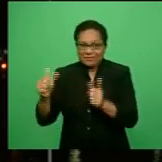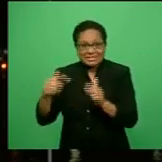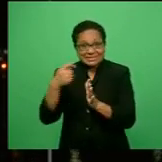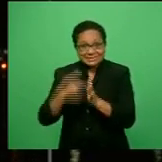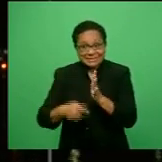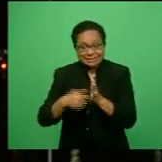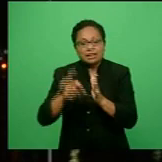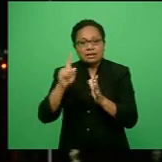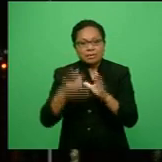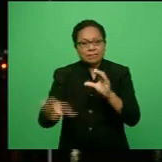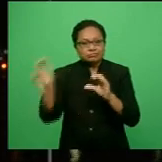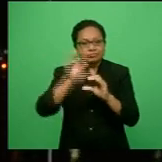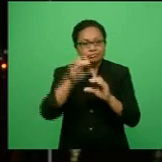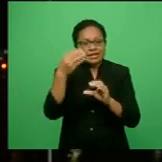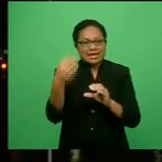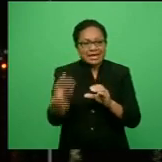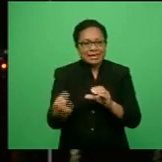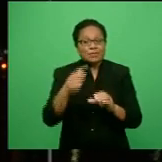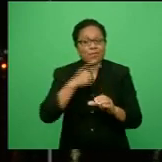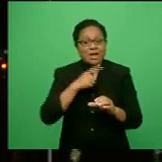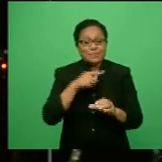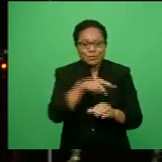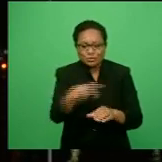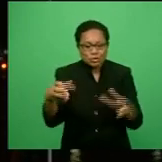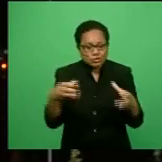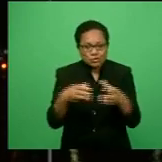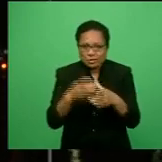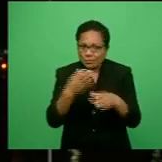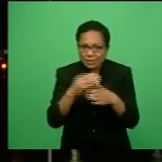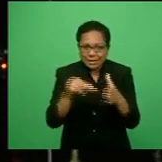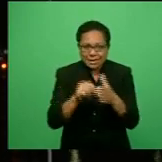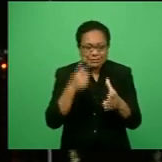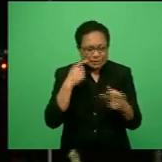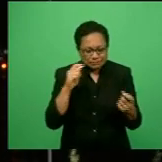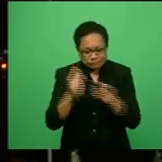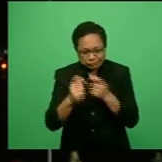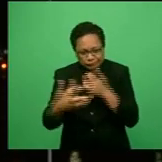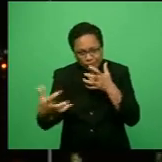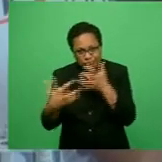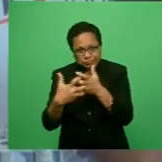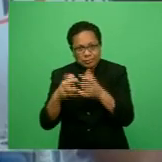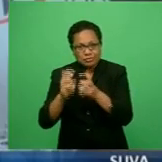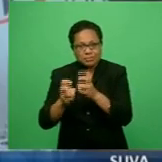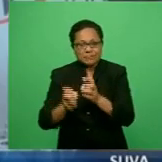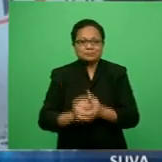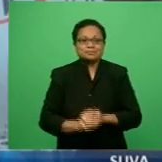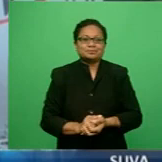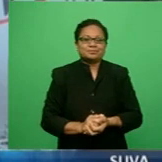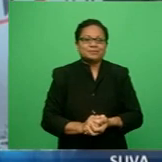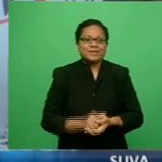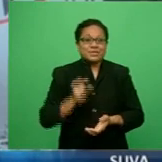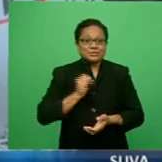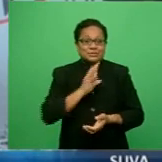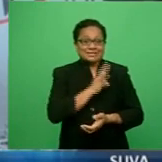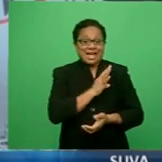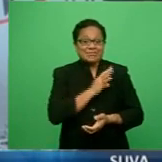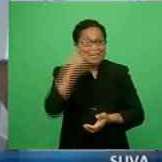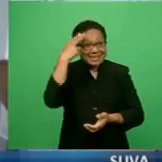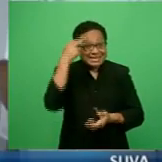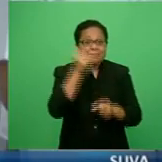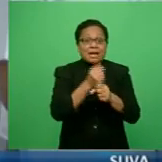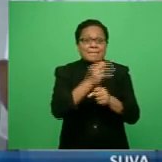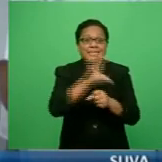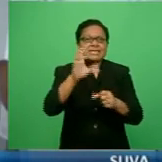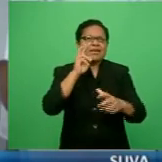achieved through quick response by the group. Venina Rakautonga has more. Staff members of Vision Investments